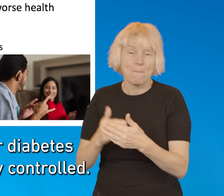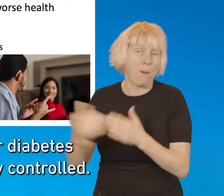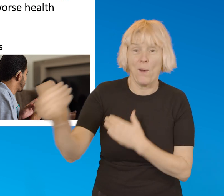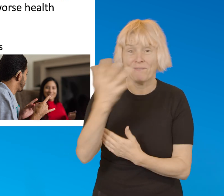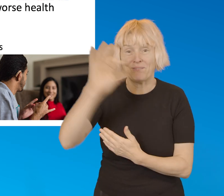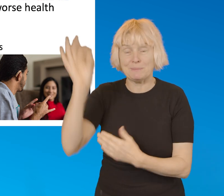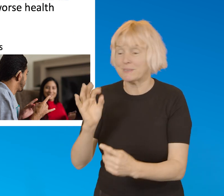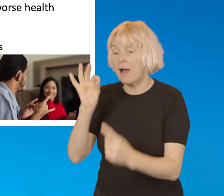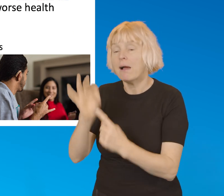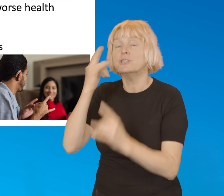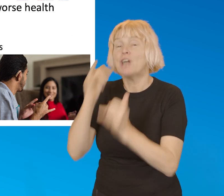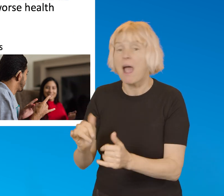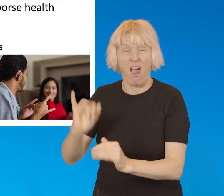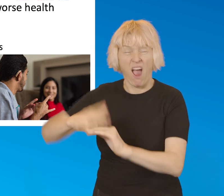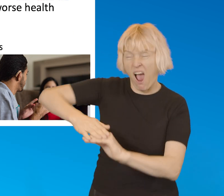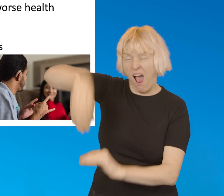properly controlled.